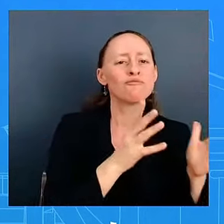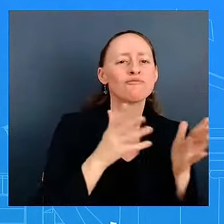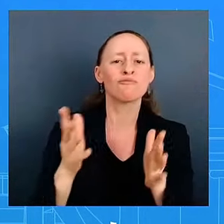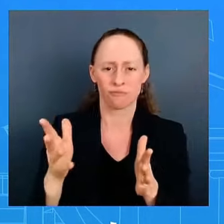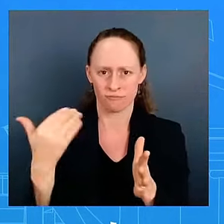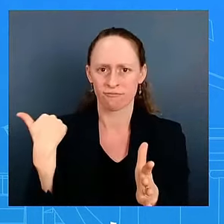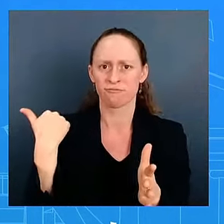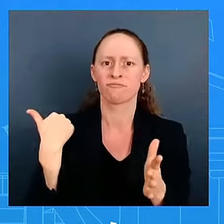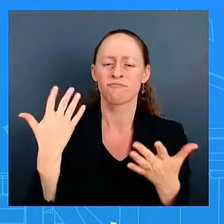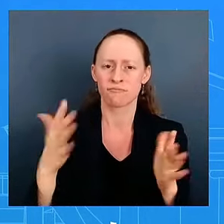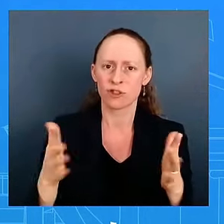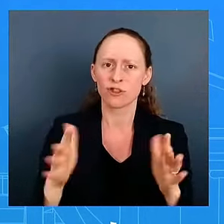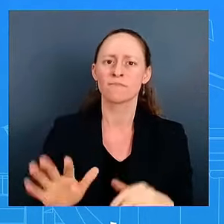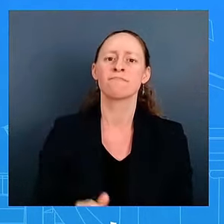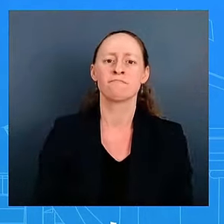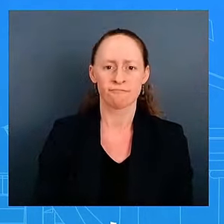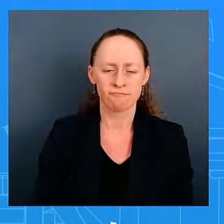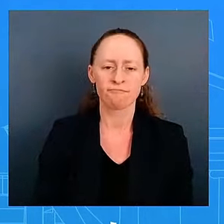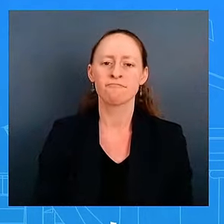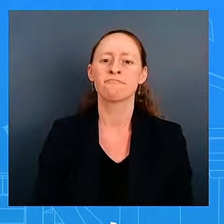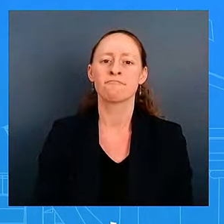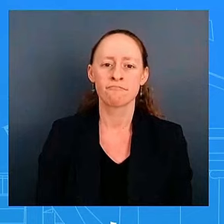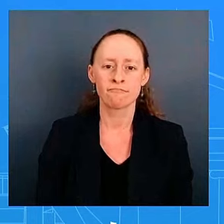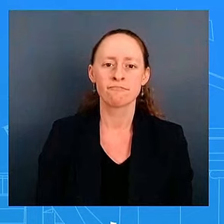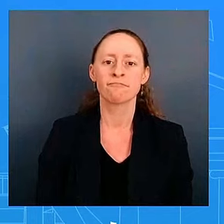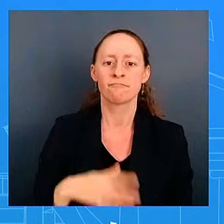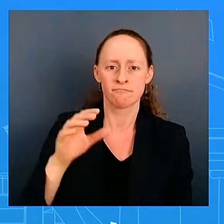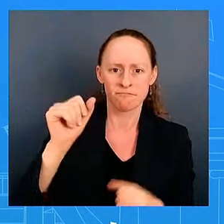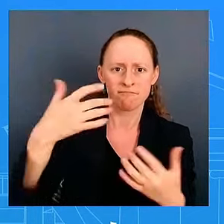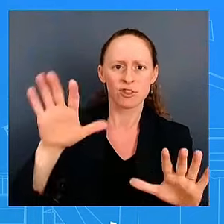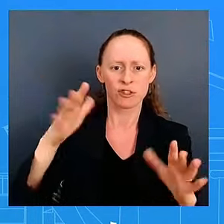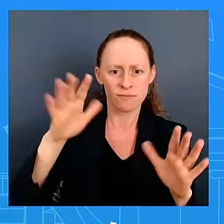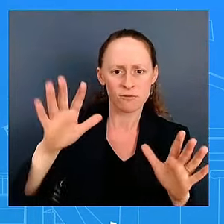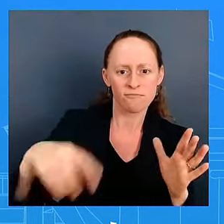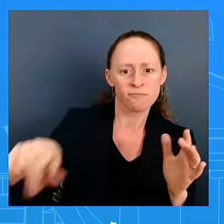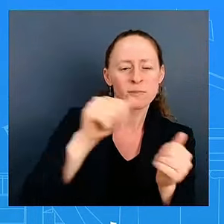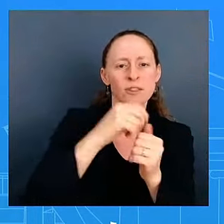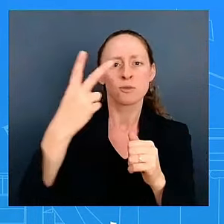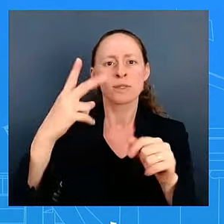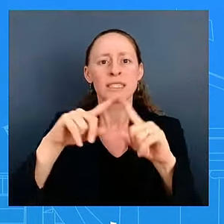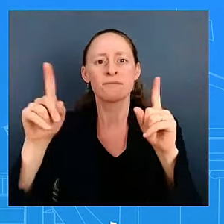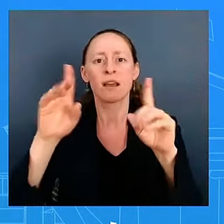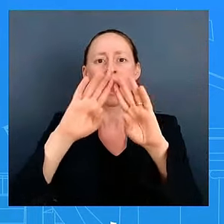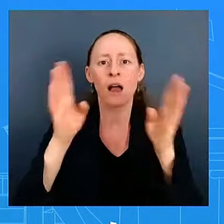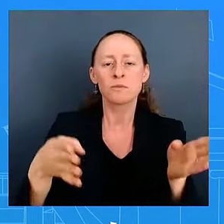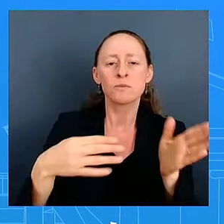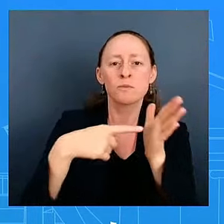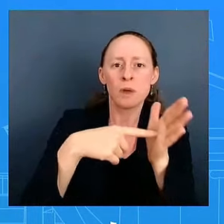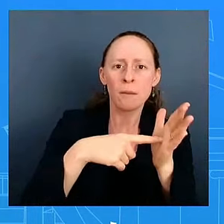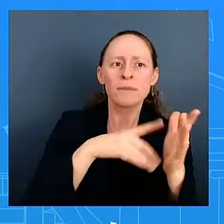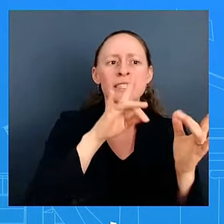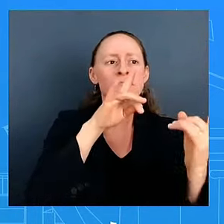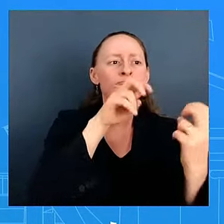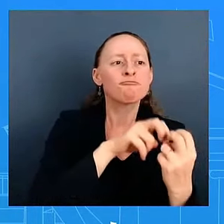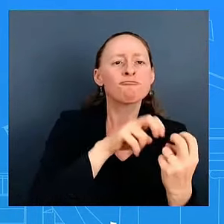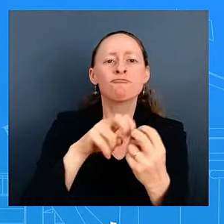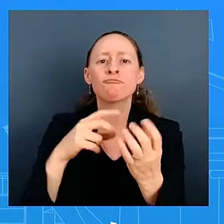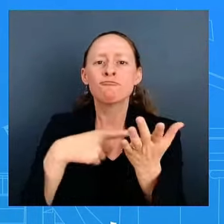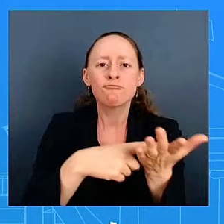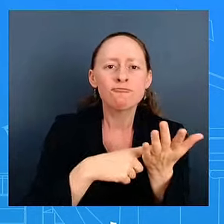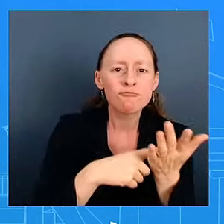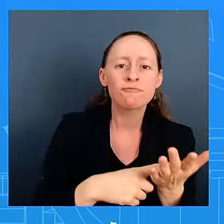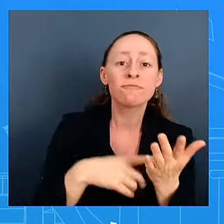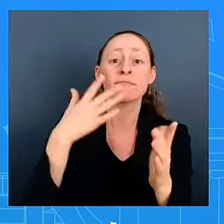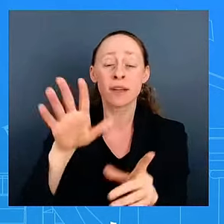to be traveling later in the week. He's going to be engaging. I mentioned yesterday his robust schedule for the next 2 weeks. When he's